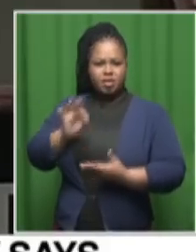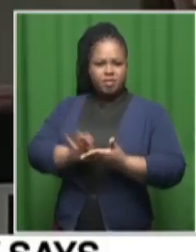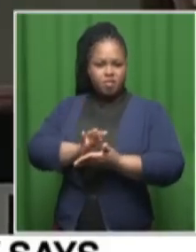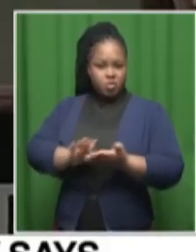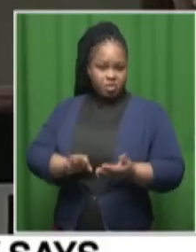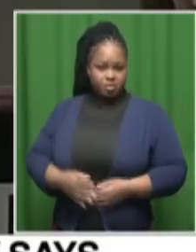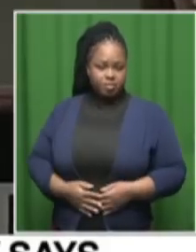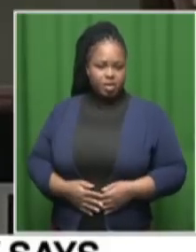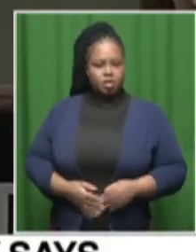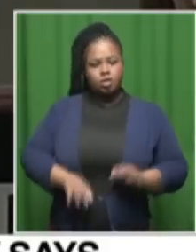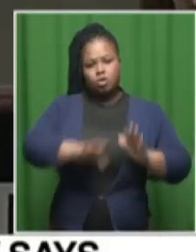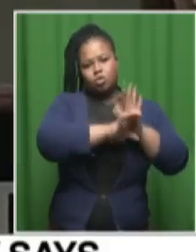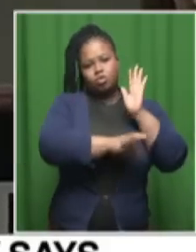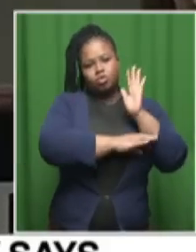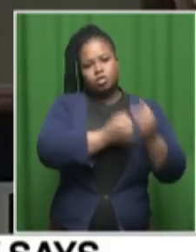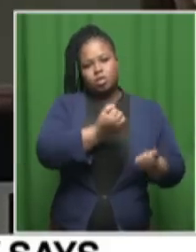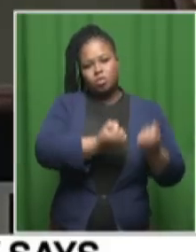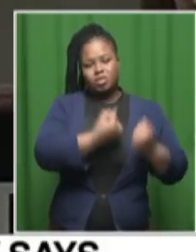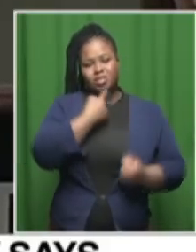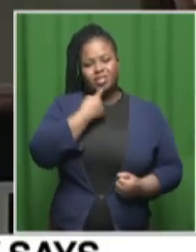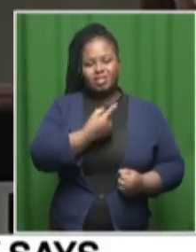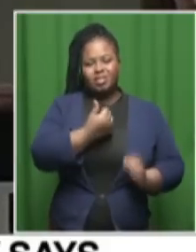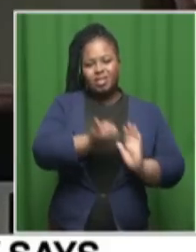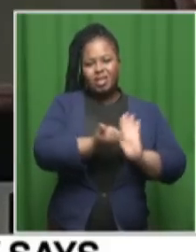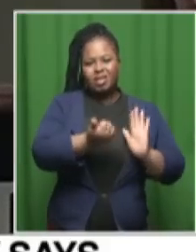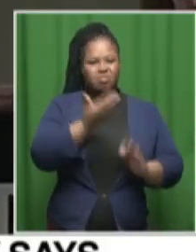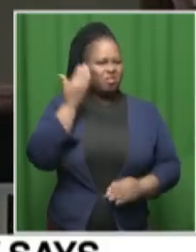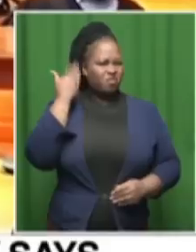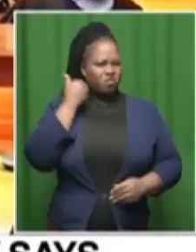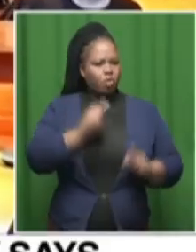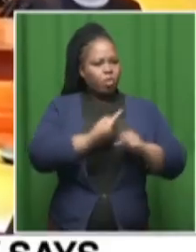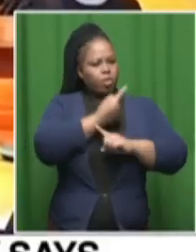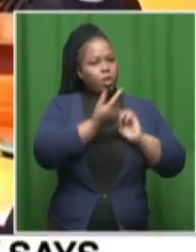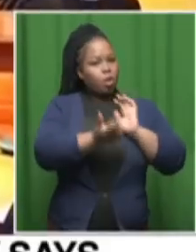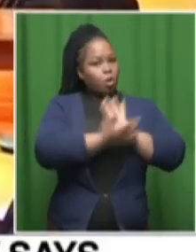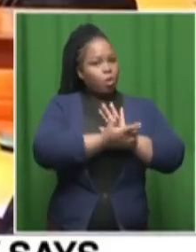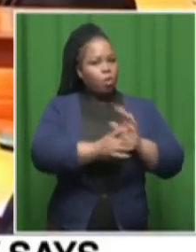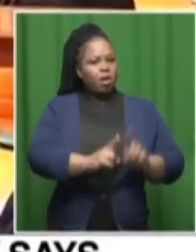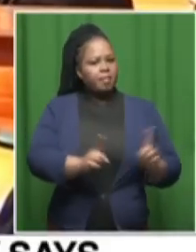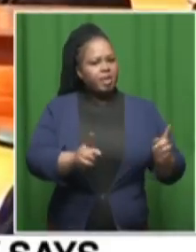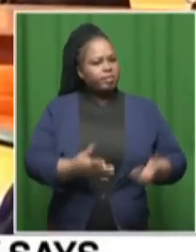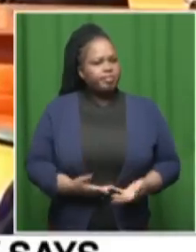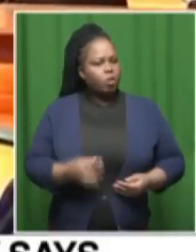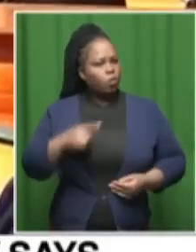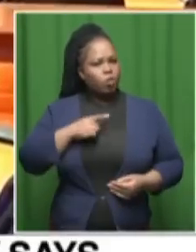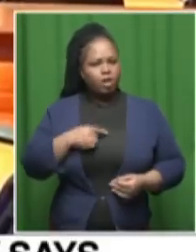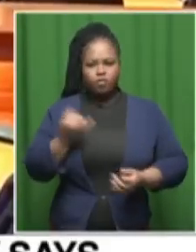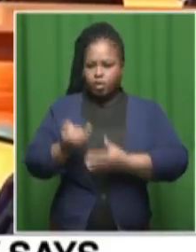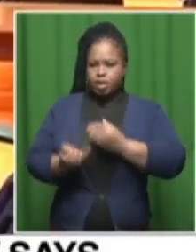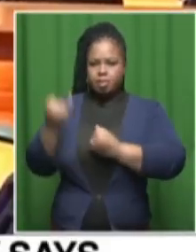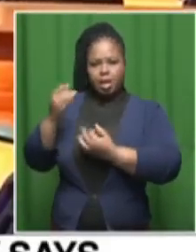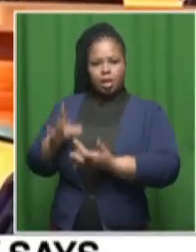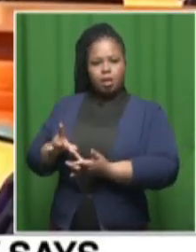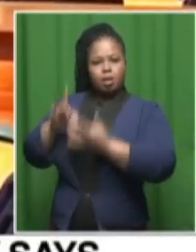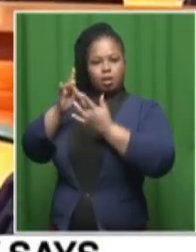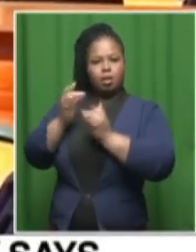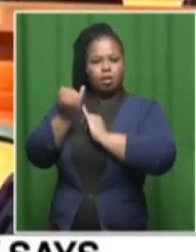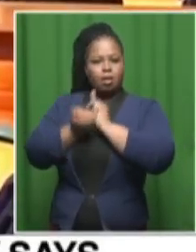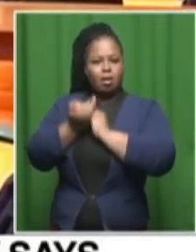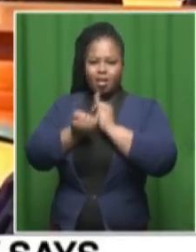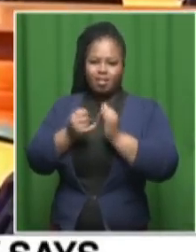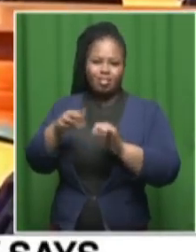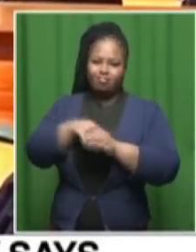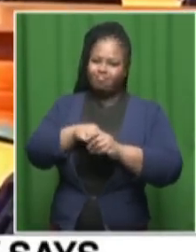Constitutional Court finding that the Electoral Act was unconstitutional and unlawful, as it did not make way for independent candidates to contest